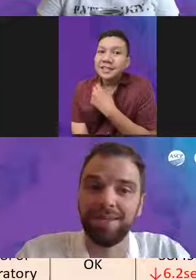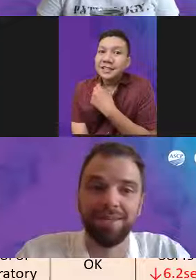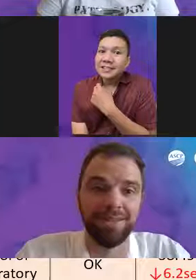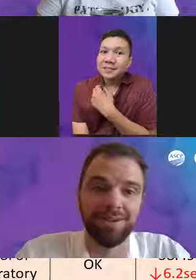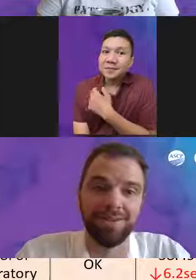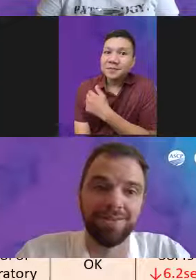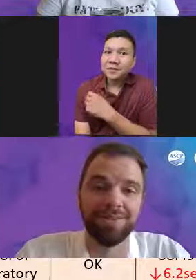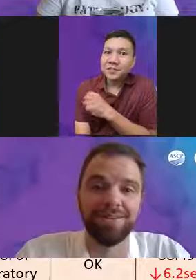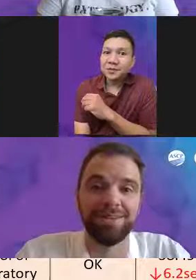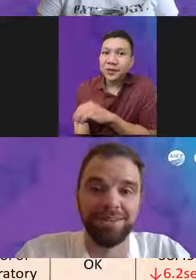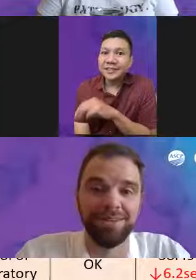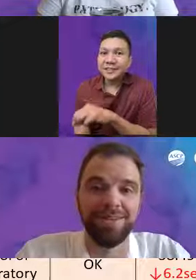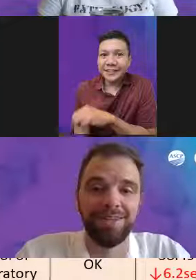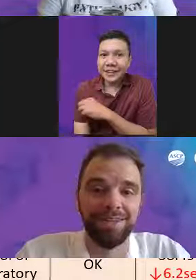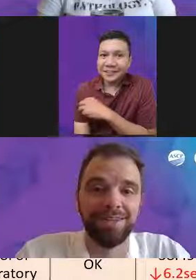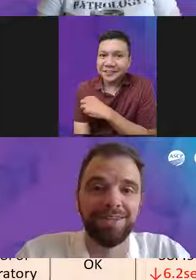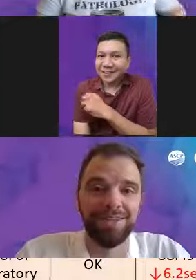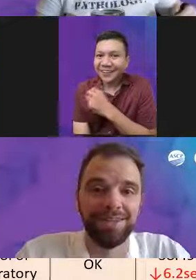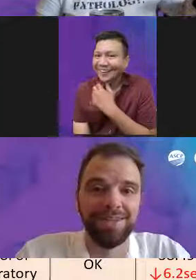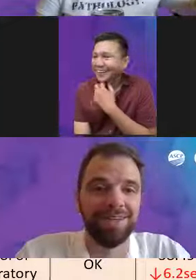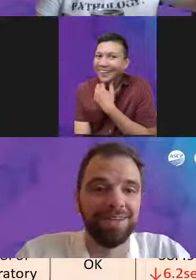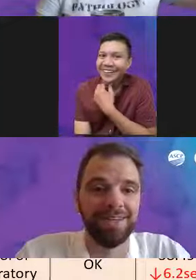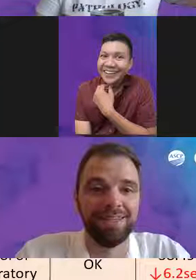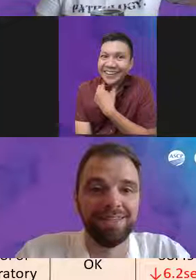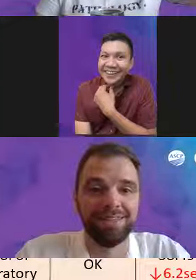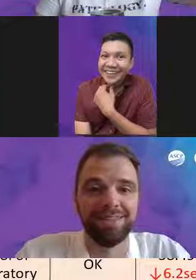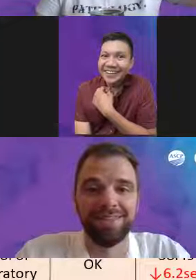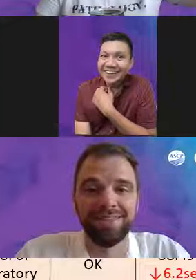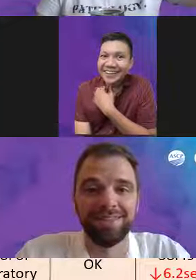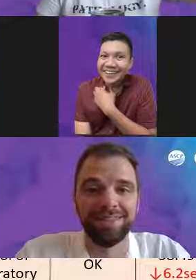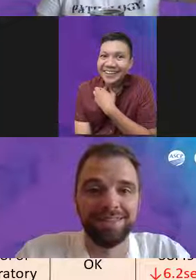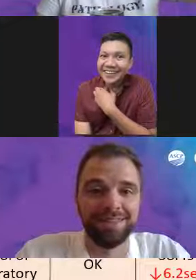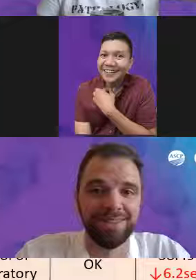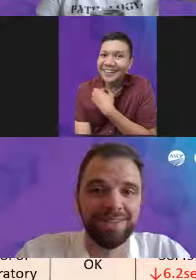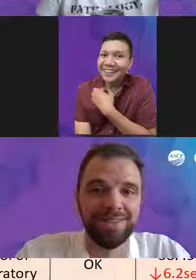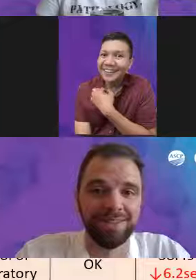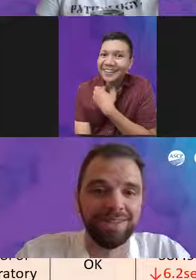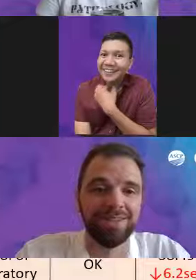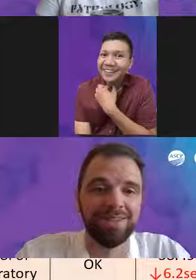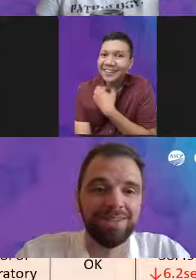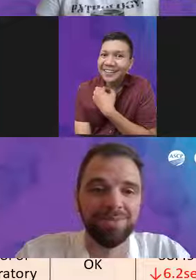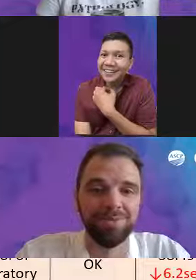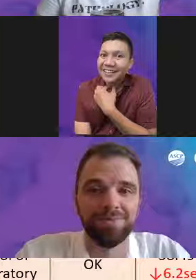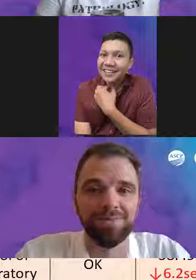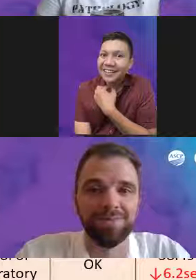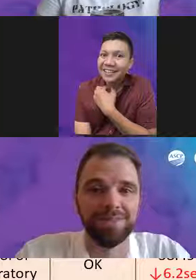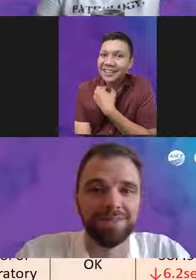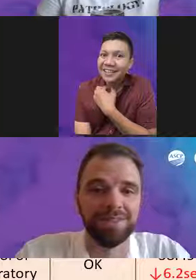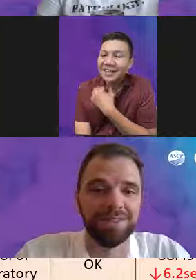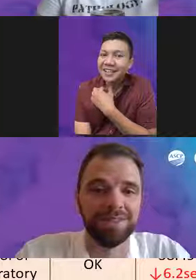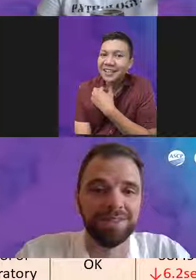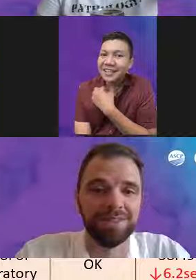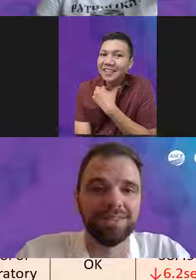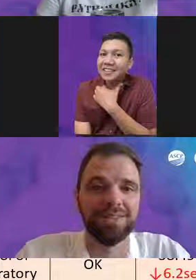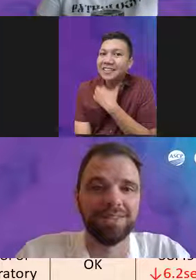again. They are. 26 seconds. Yeah, they had a score last week that topped